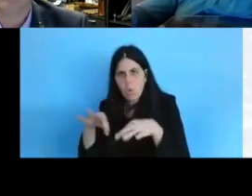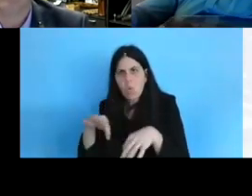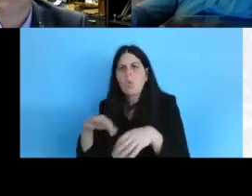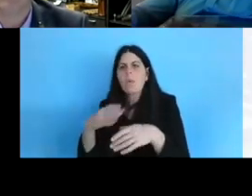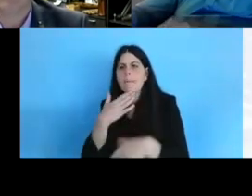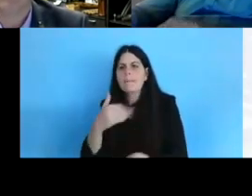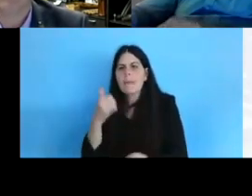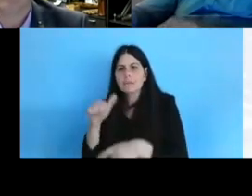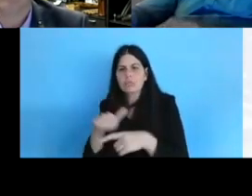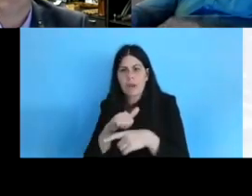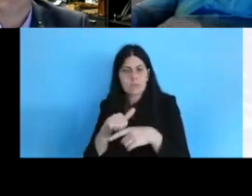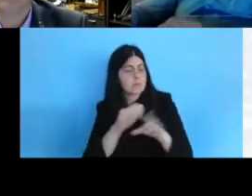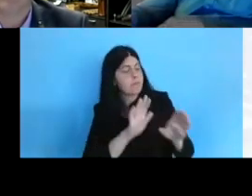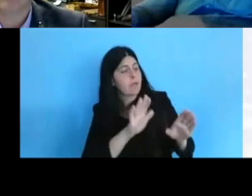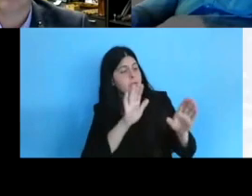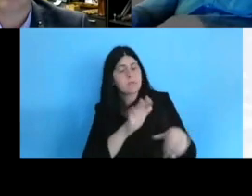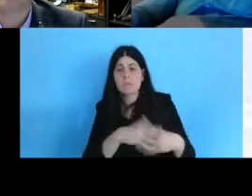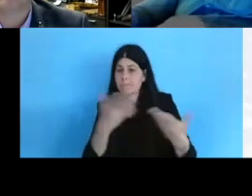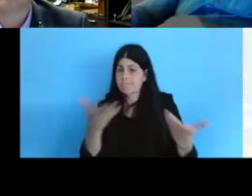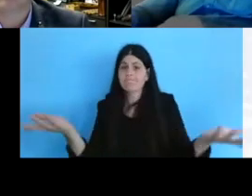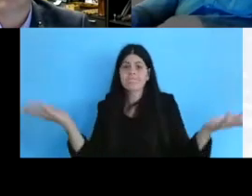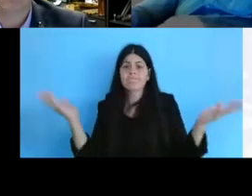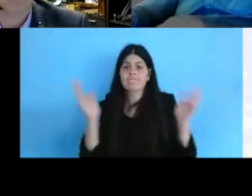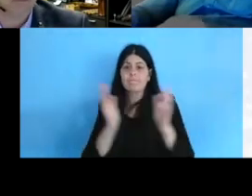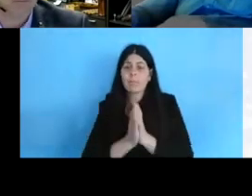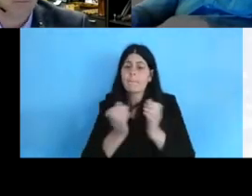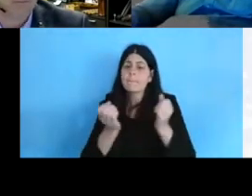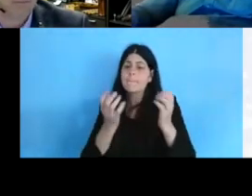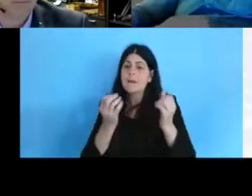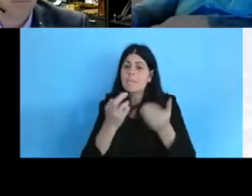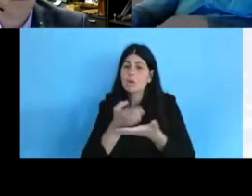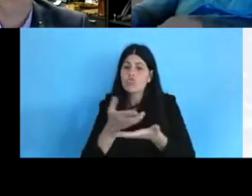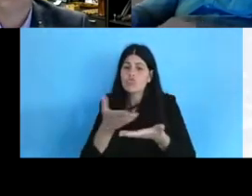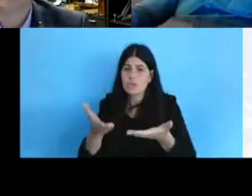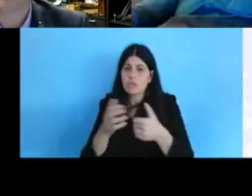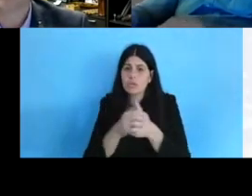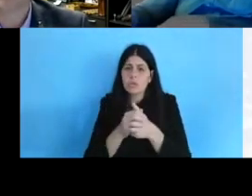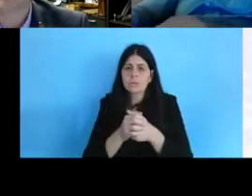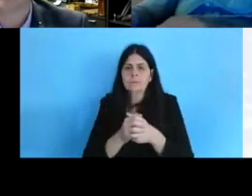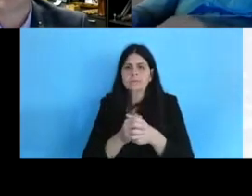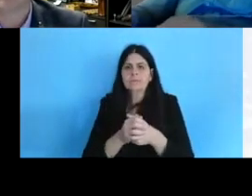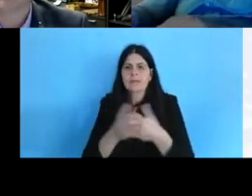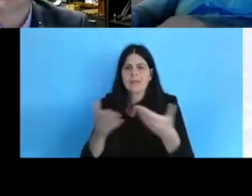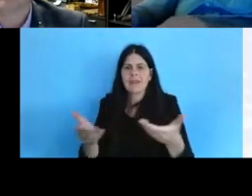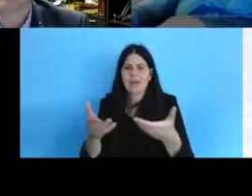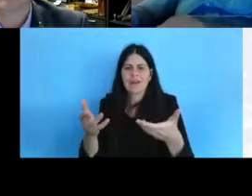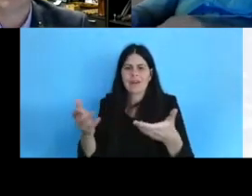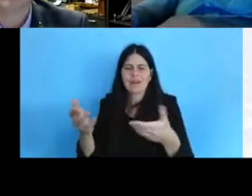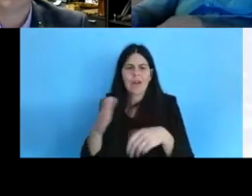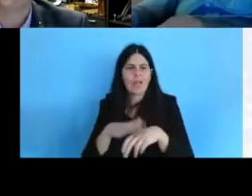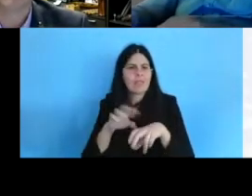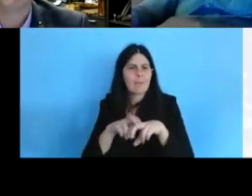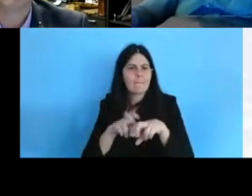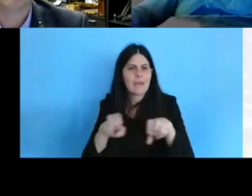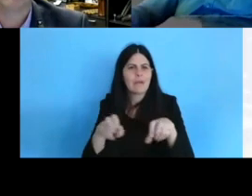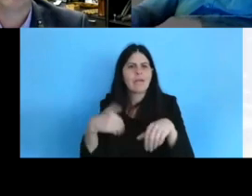Fantastic. Well, so there you have it. Lots of resources just among our panel. Next slide, please,